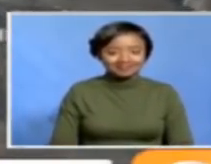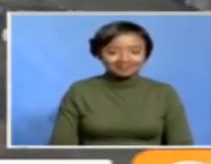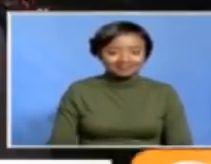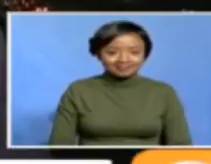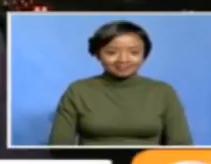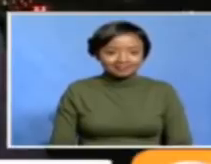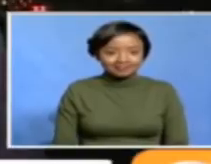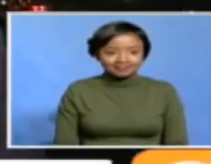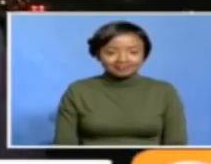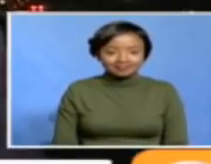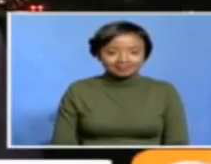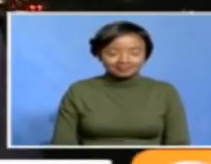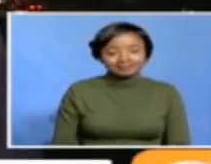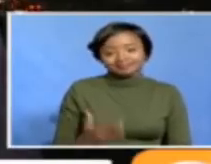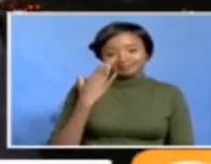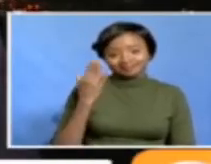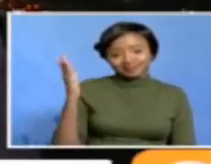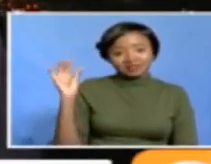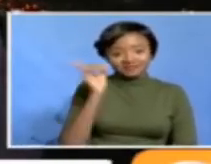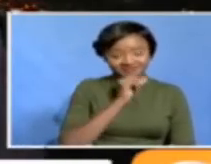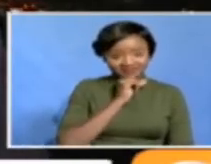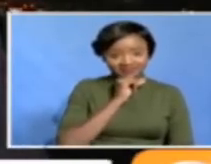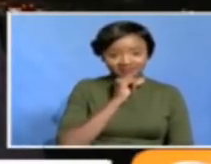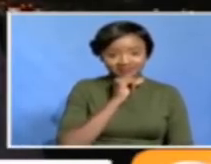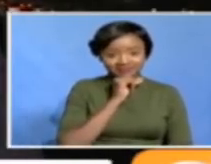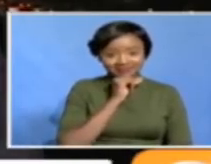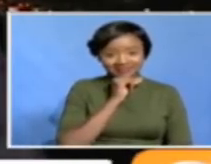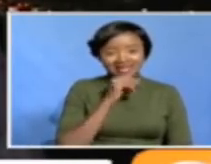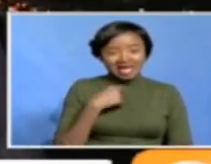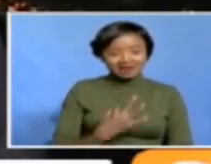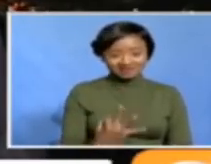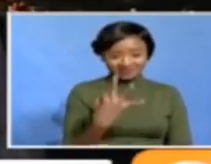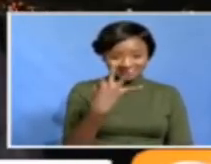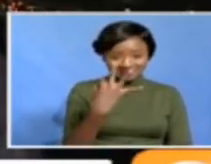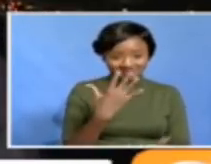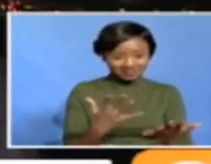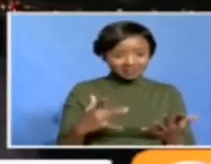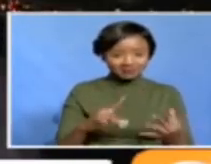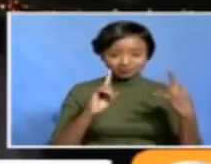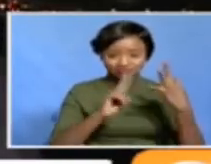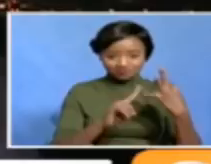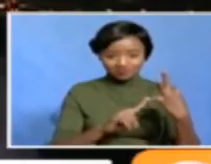Report. Well, Trevor, there you go. There you have it. Three interesting things I want you to note.